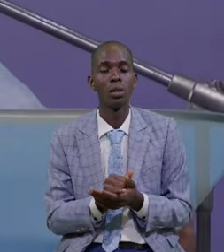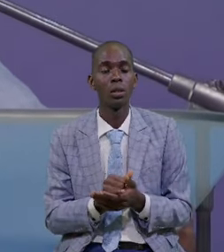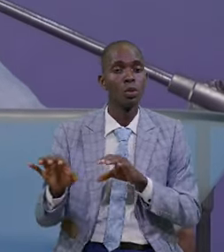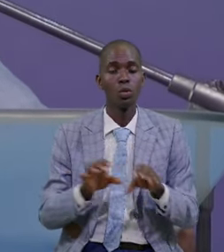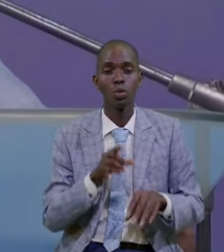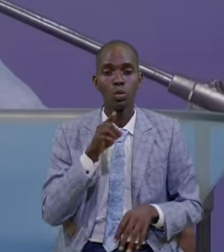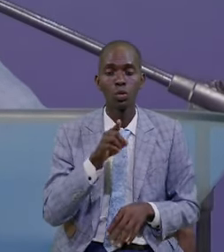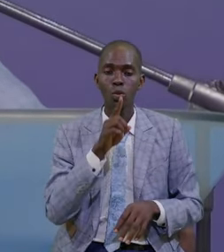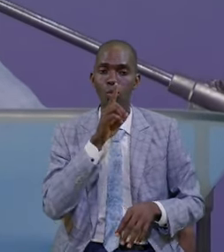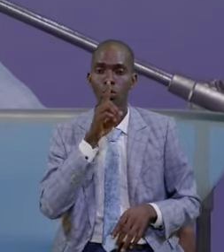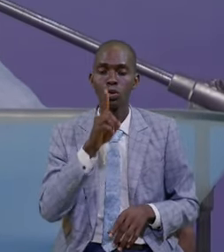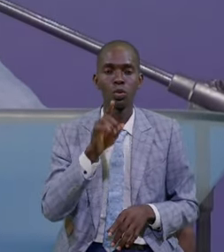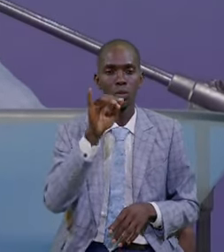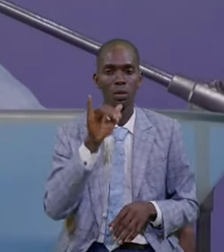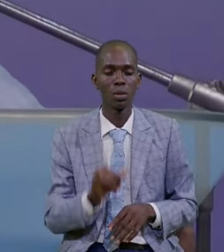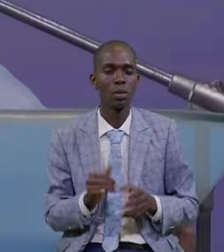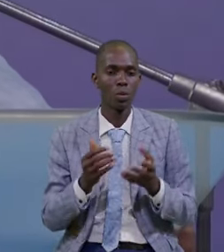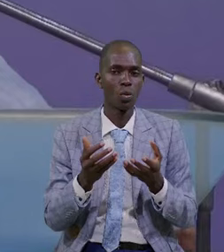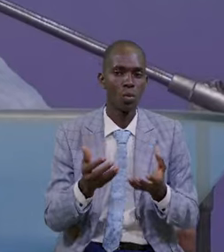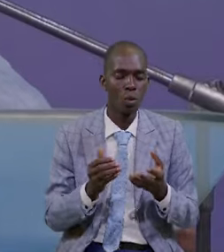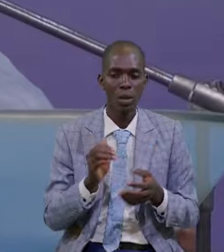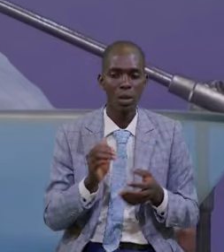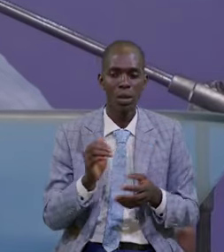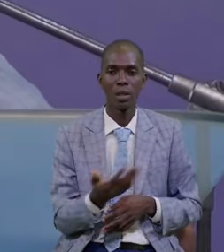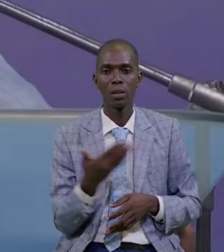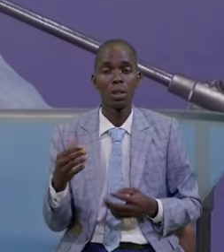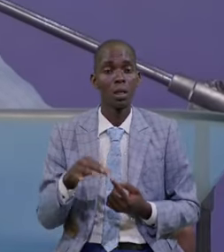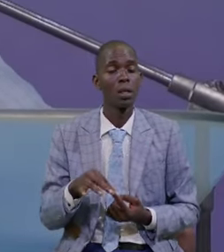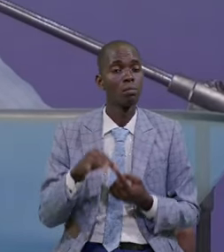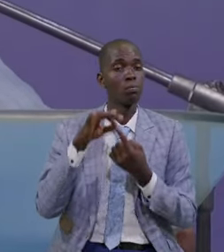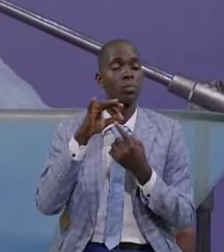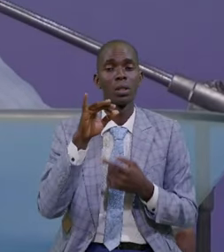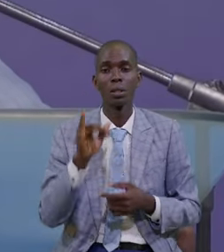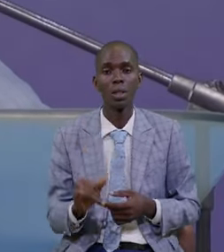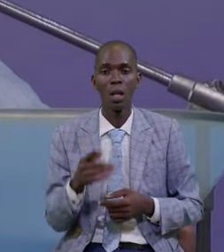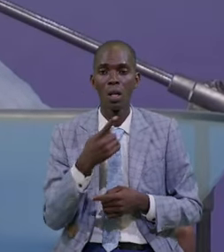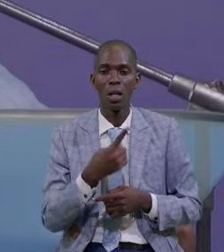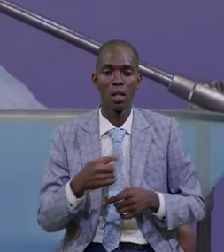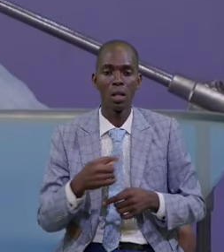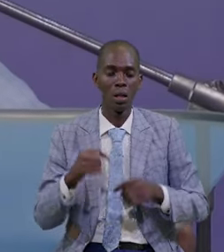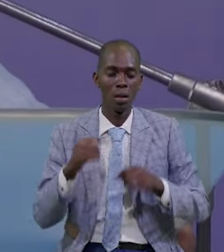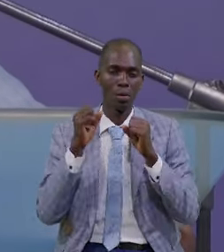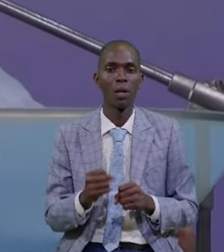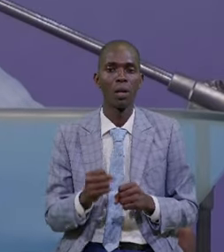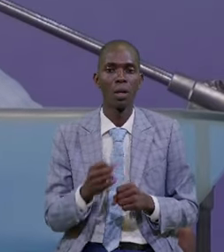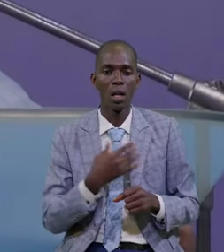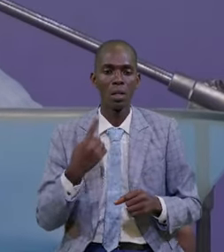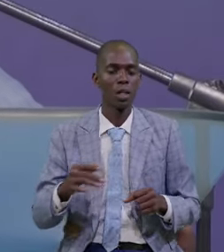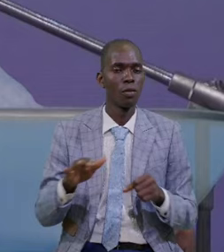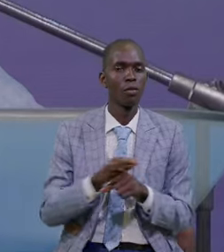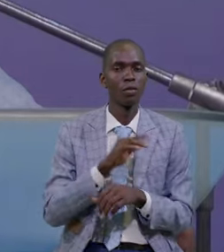really desire anything, especially the power and the fullness